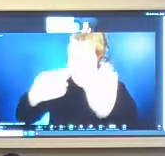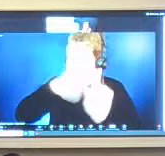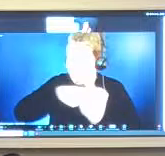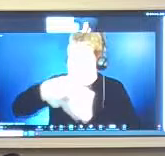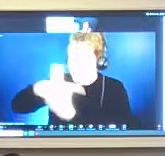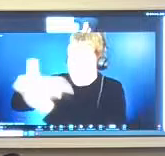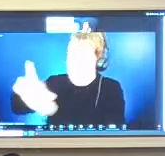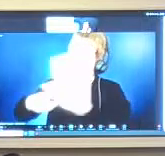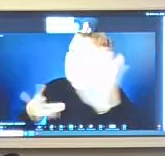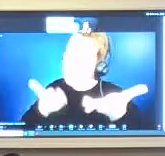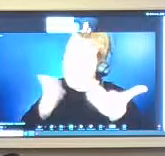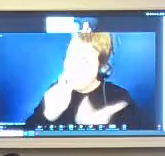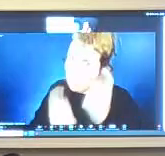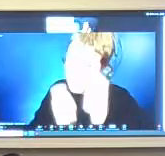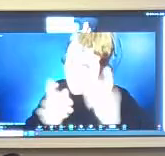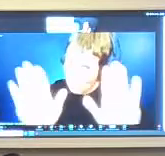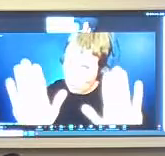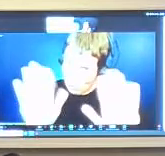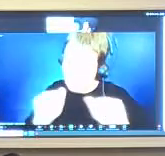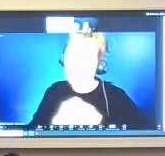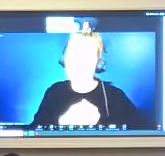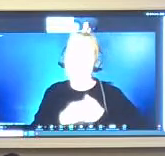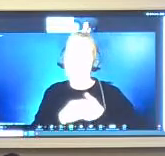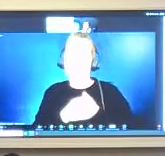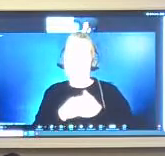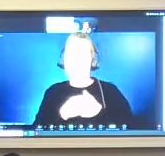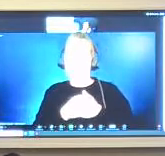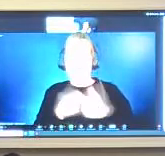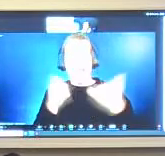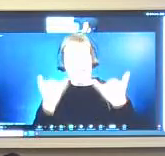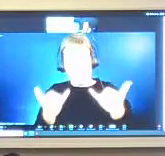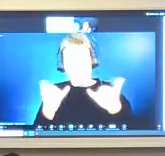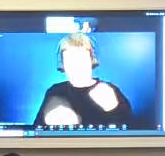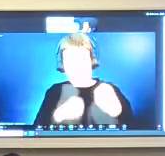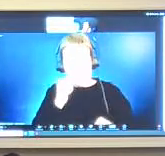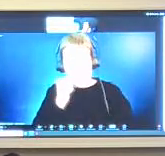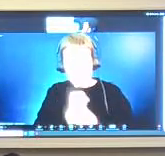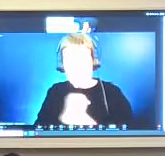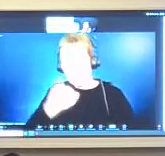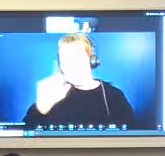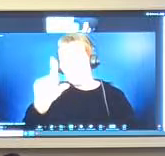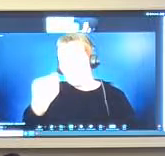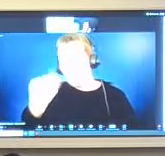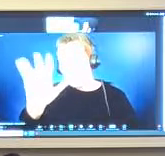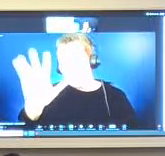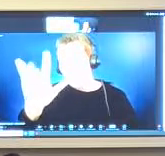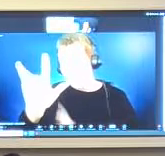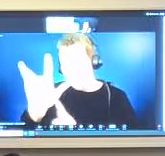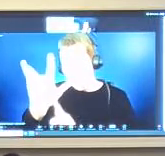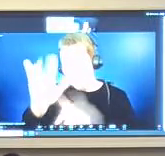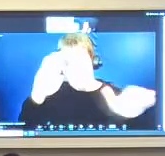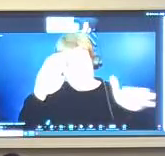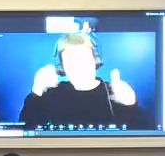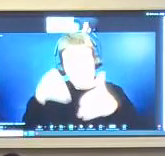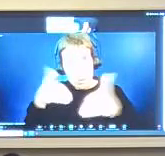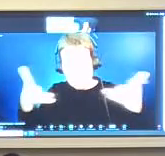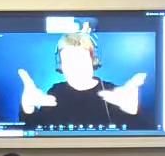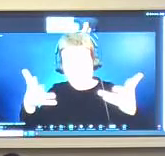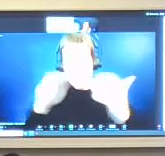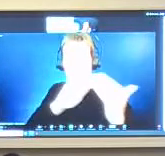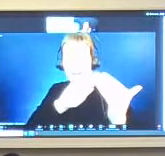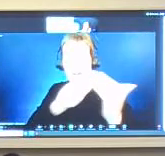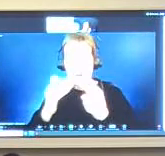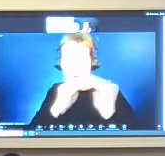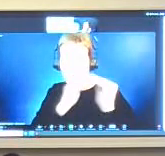office is going to focus on building community this year. The community building will be with, I'm working now